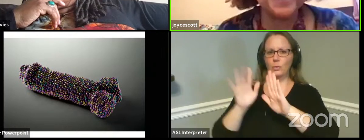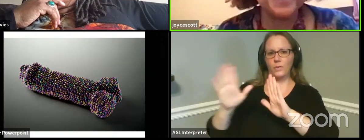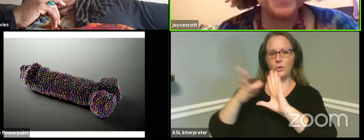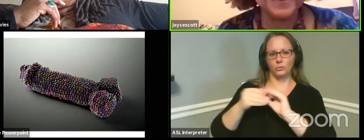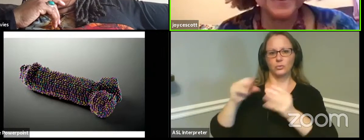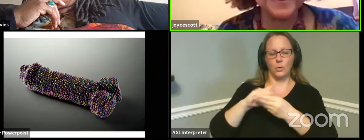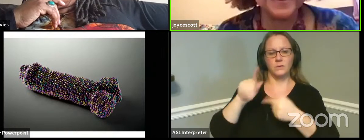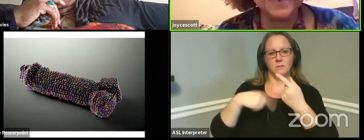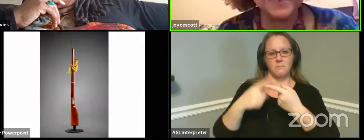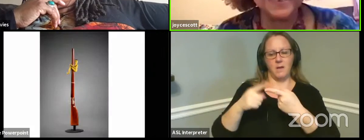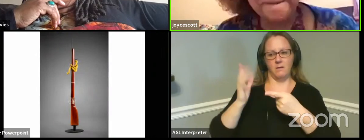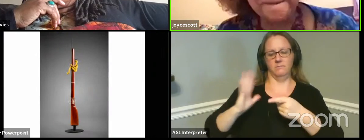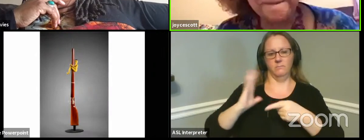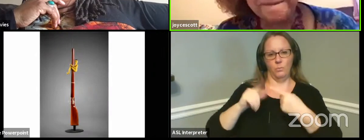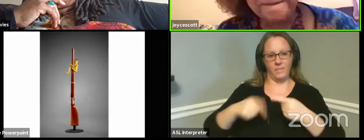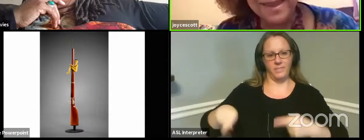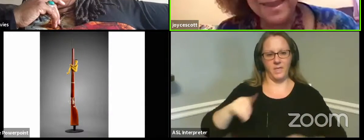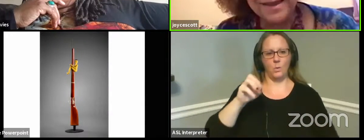Next.